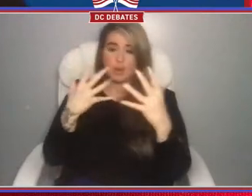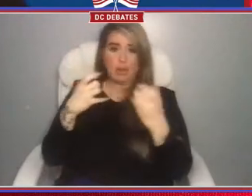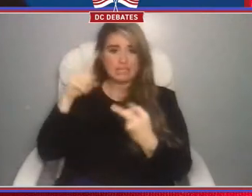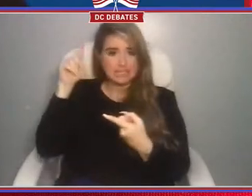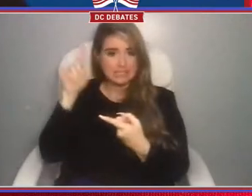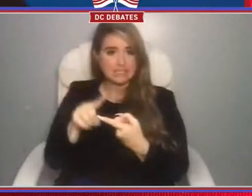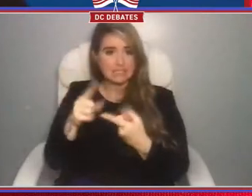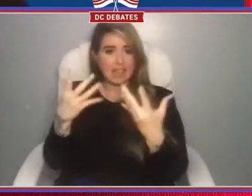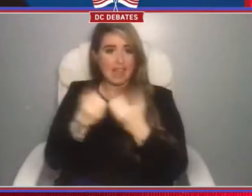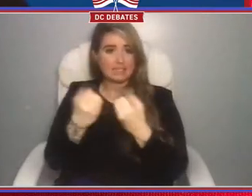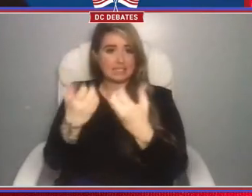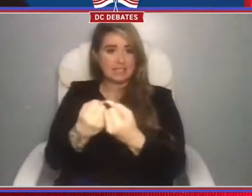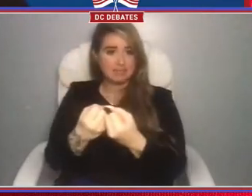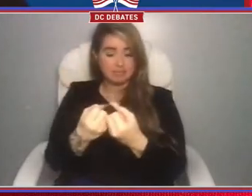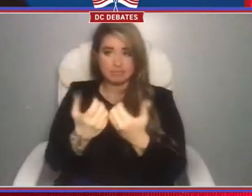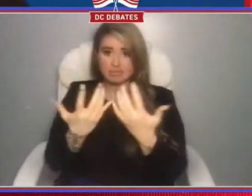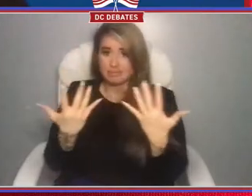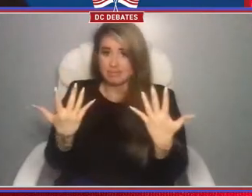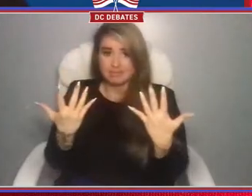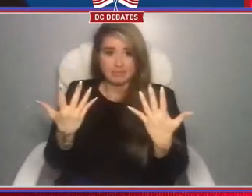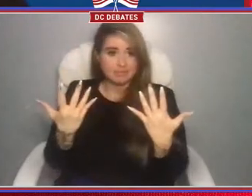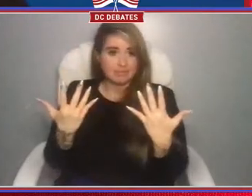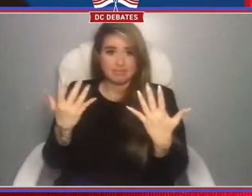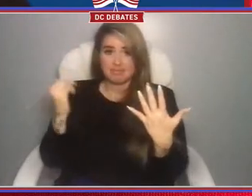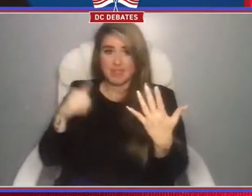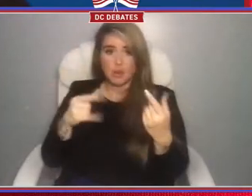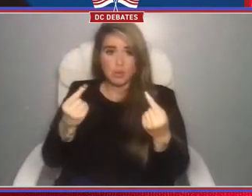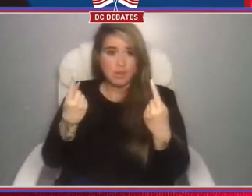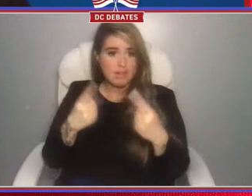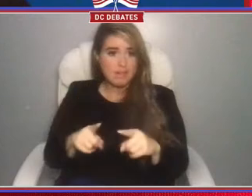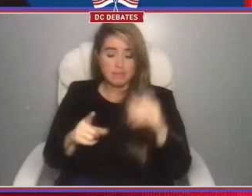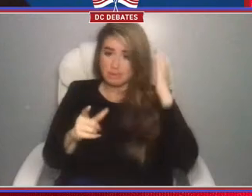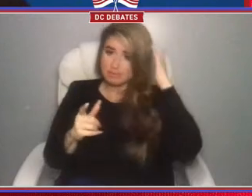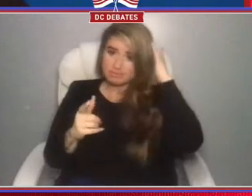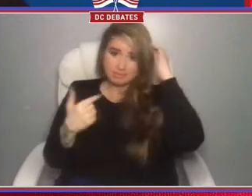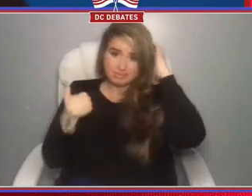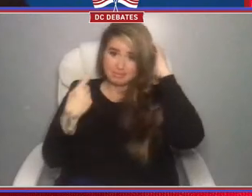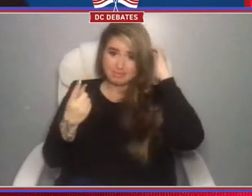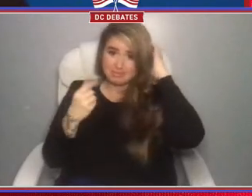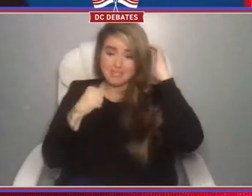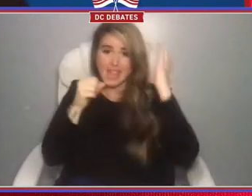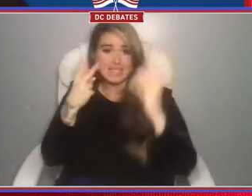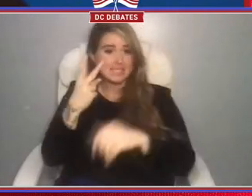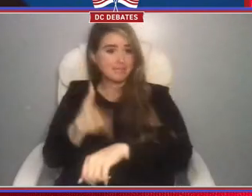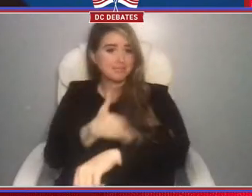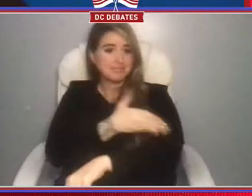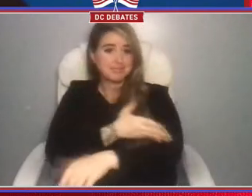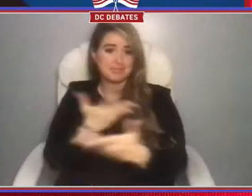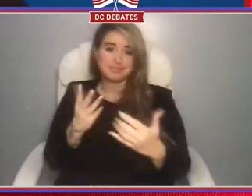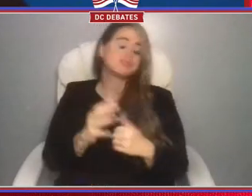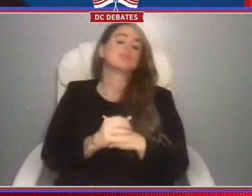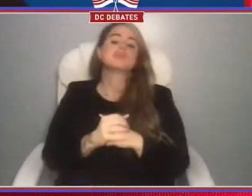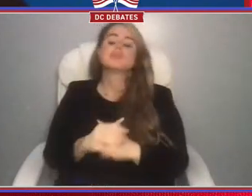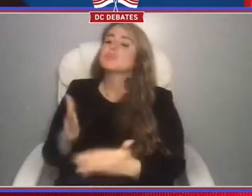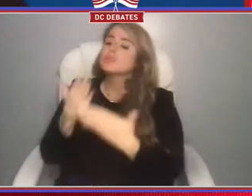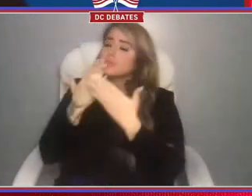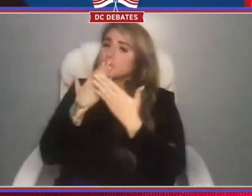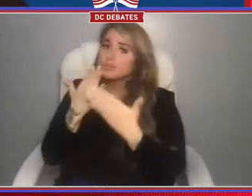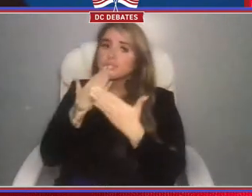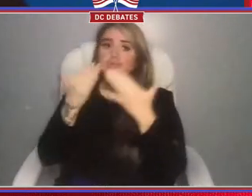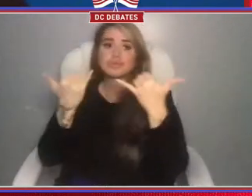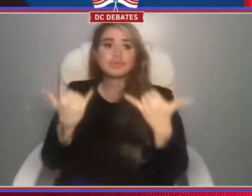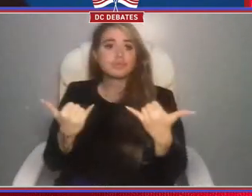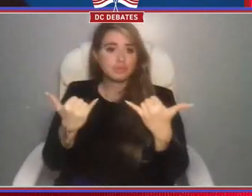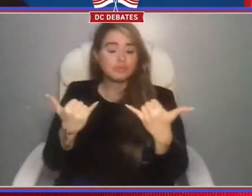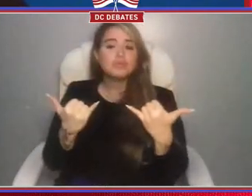something miraculous happened in 2 years. I'm not sure where we're on the road to, but it's simply not the vision Thank right now. Thank you very much. Thank you. And let's round it out